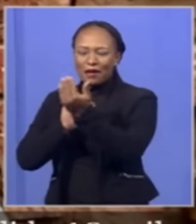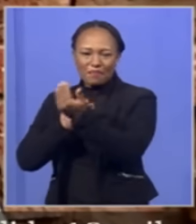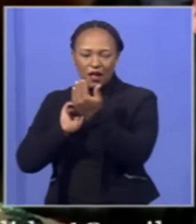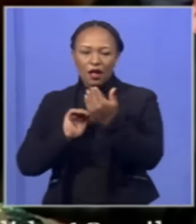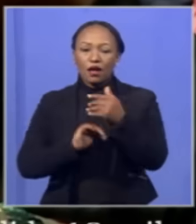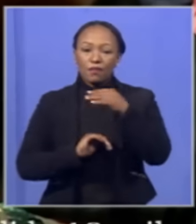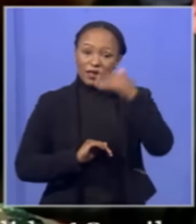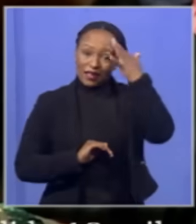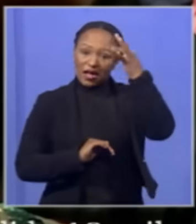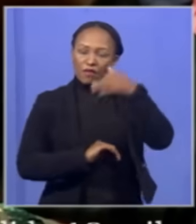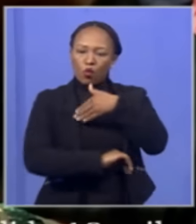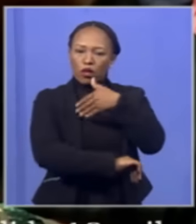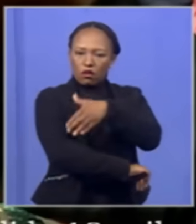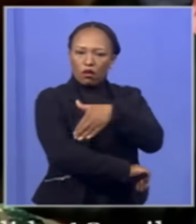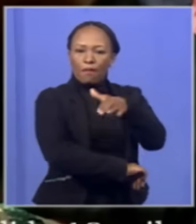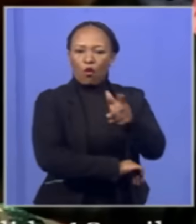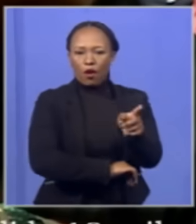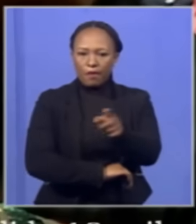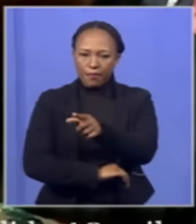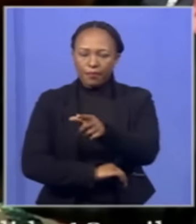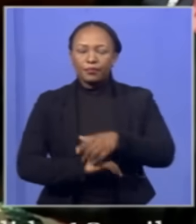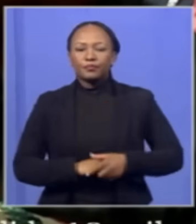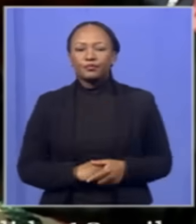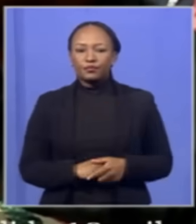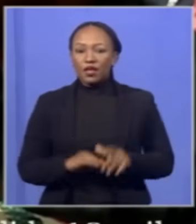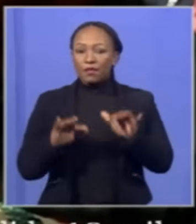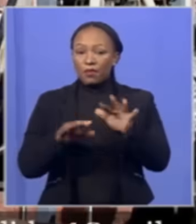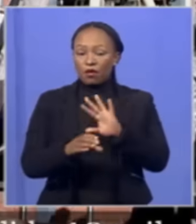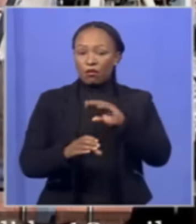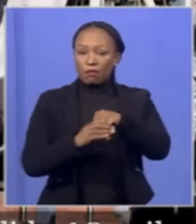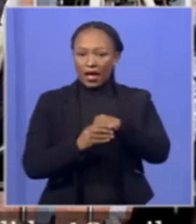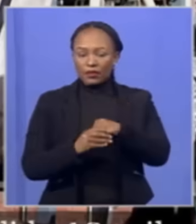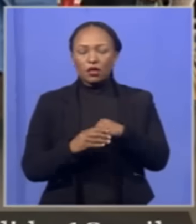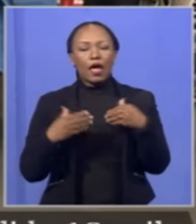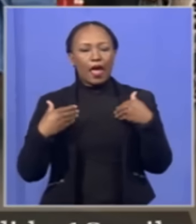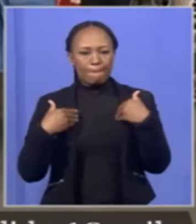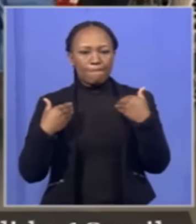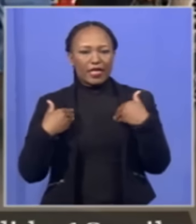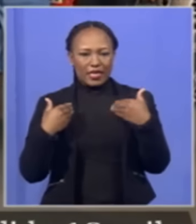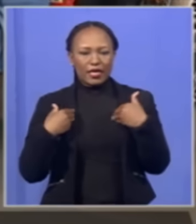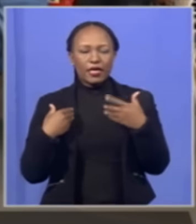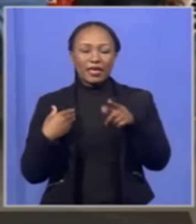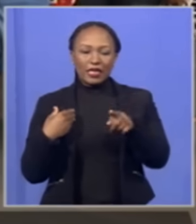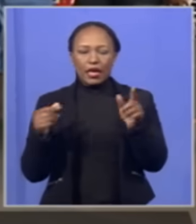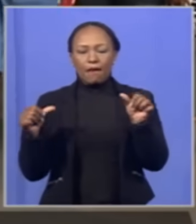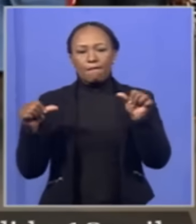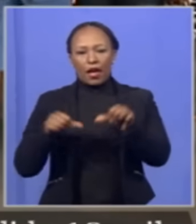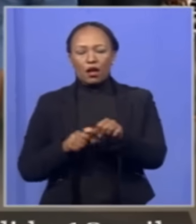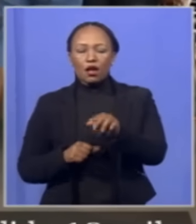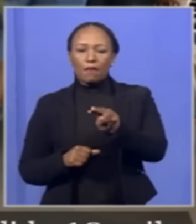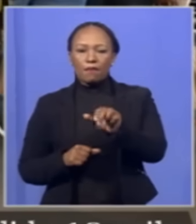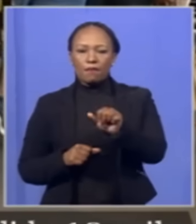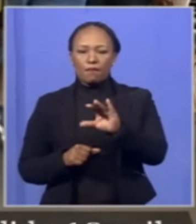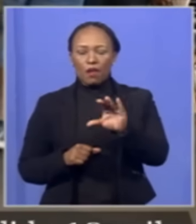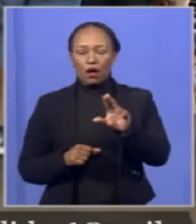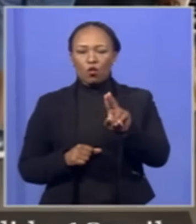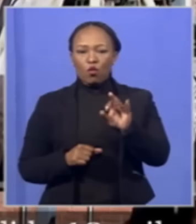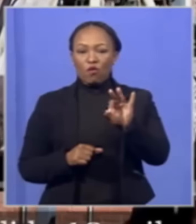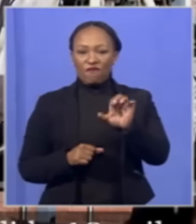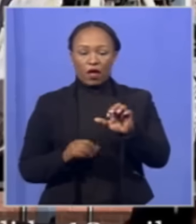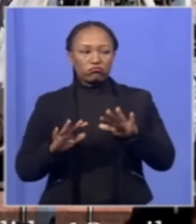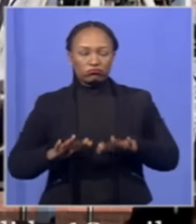same time. Banna le seabe bangwe ba amogetse go boa ga Makhufe. Without Makhufe, go ntse go didimetse ha tla sheba tsa around